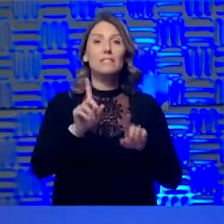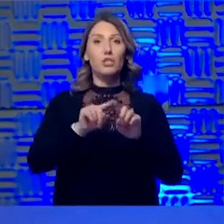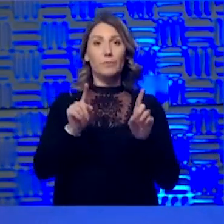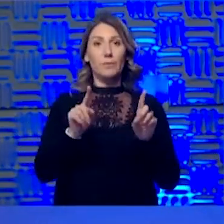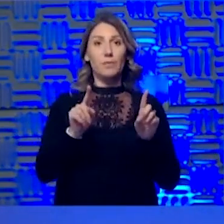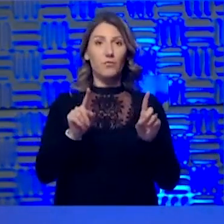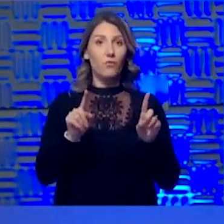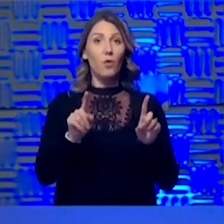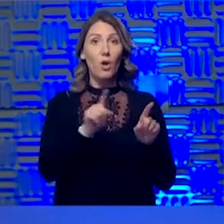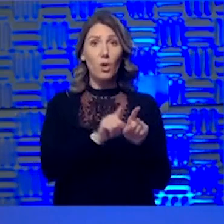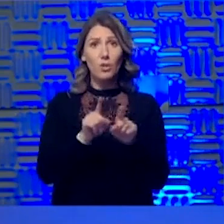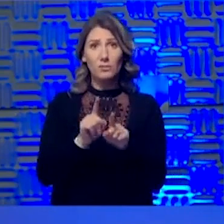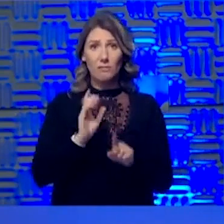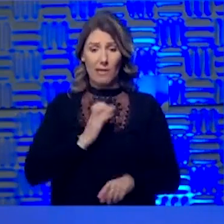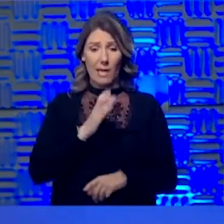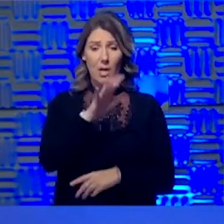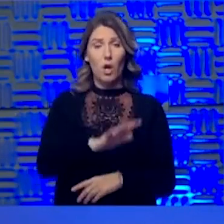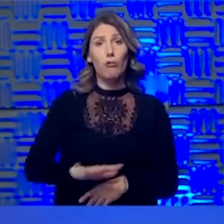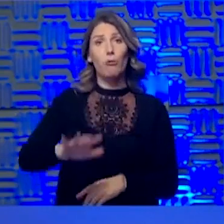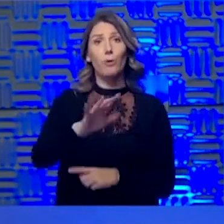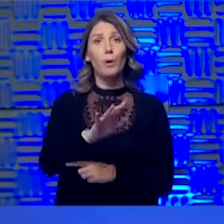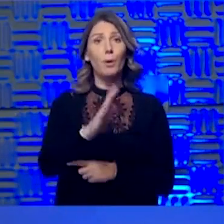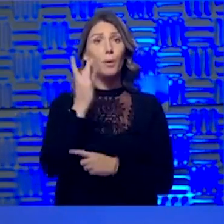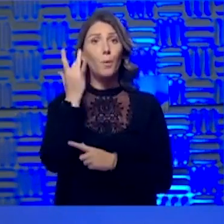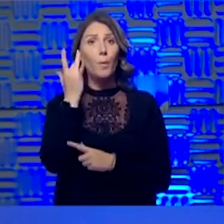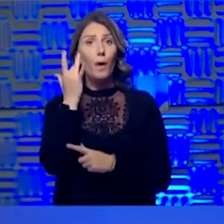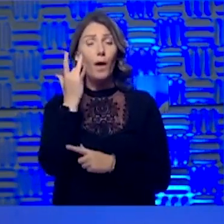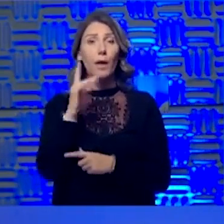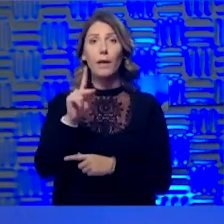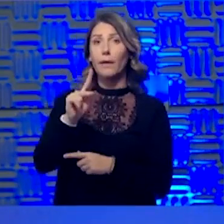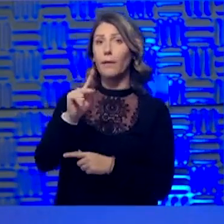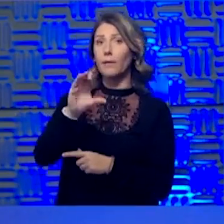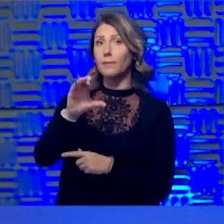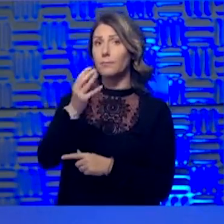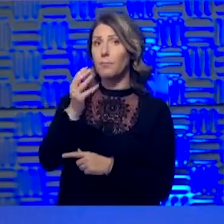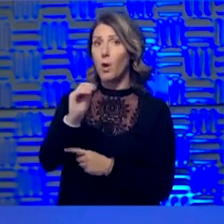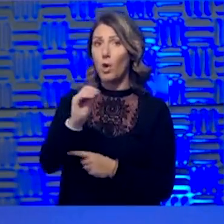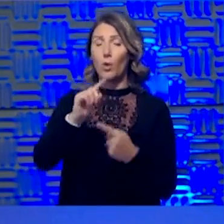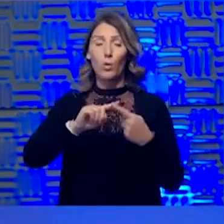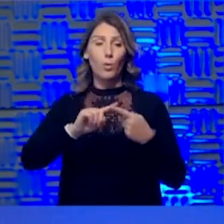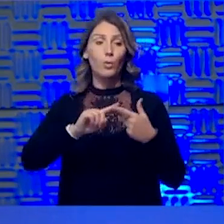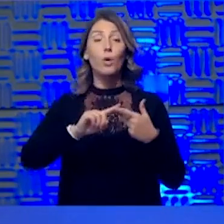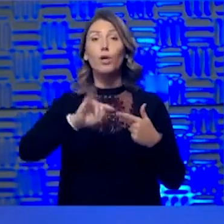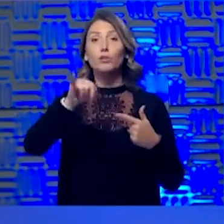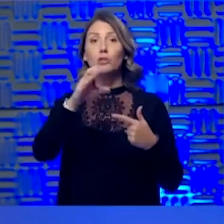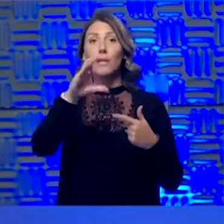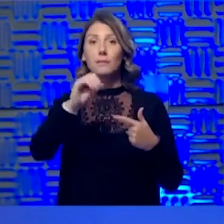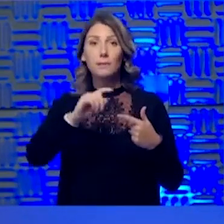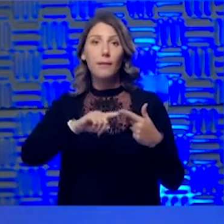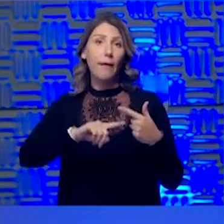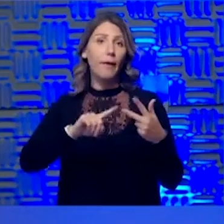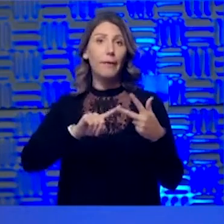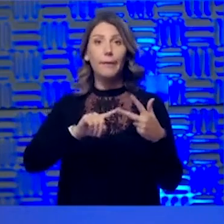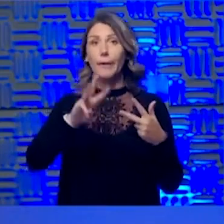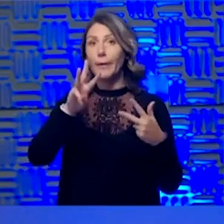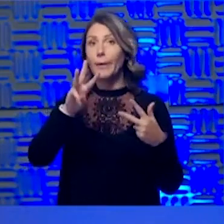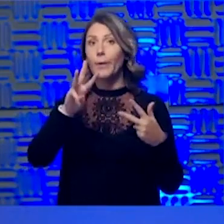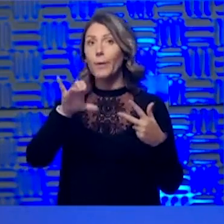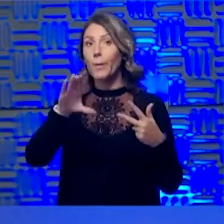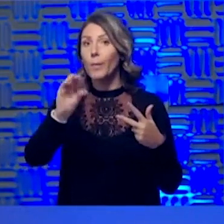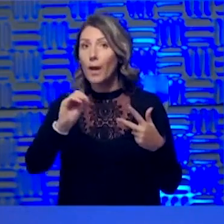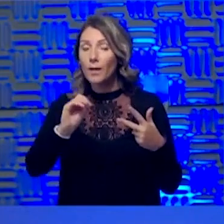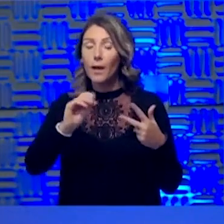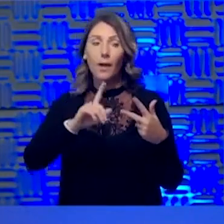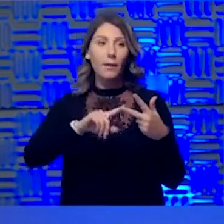in our area here because of, Casey, Mo, Jackson County, Johnson County, Wyandotte, all the different counties, which will have a little